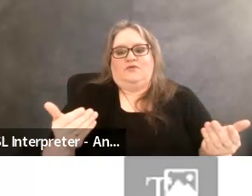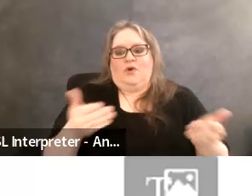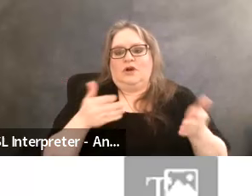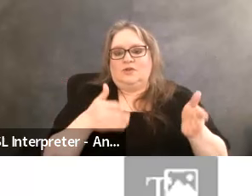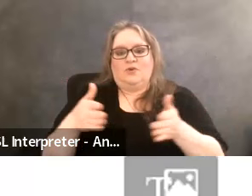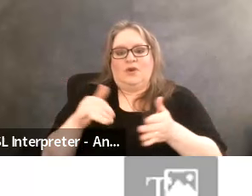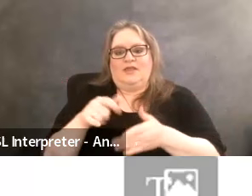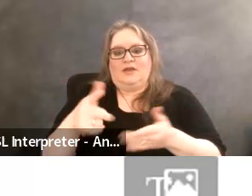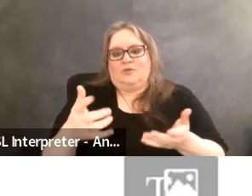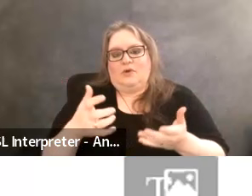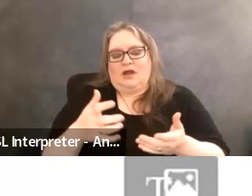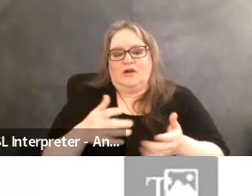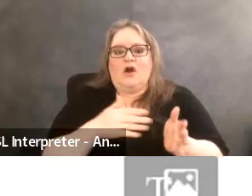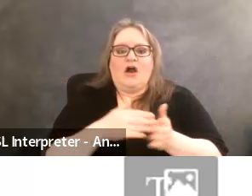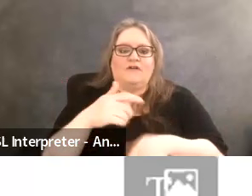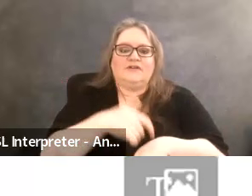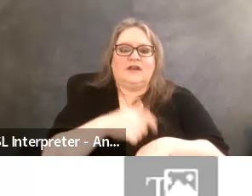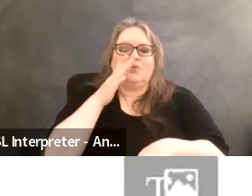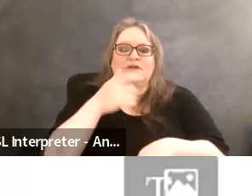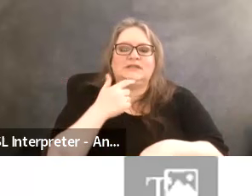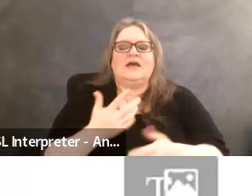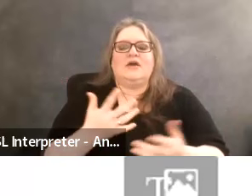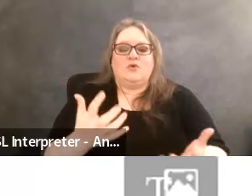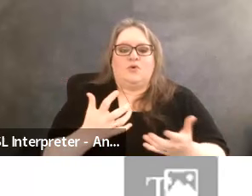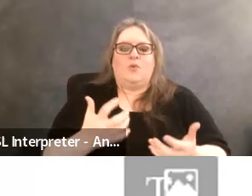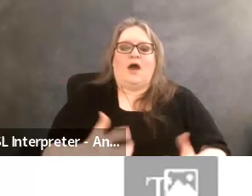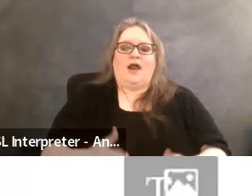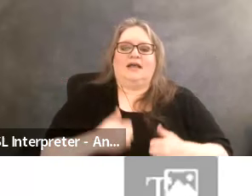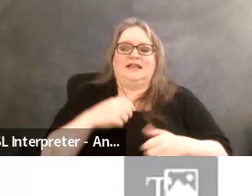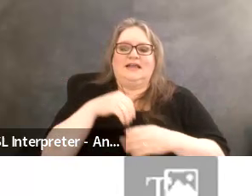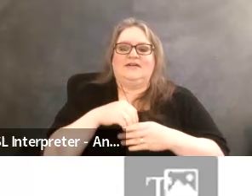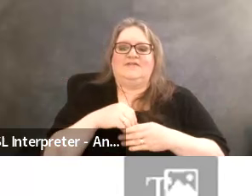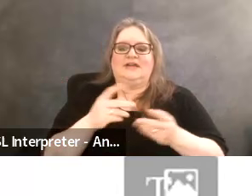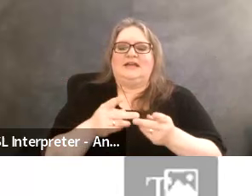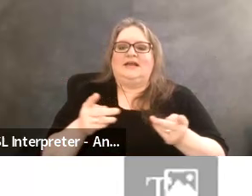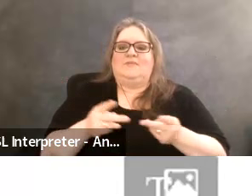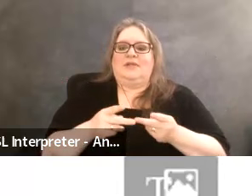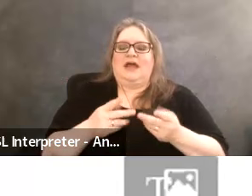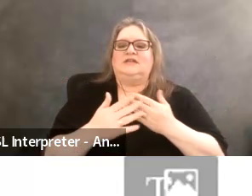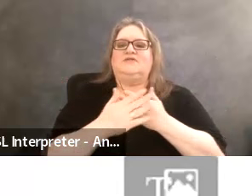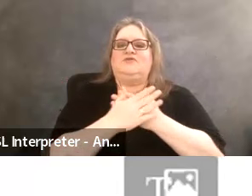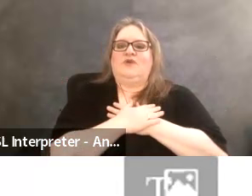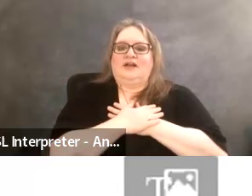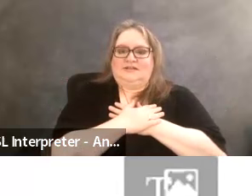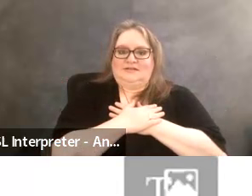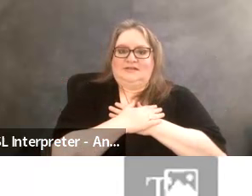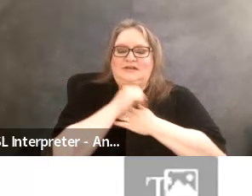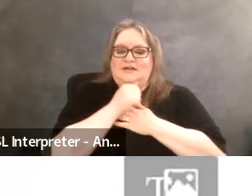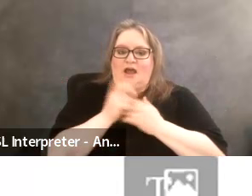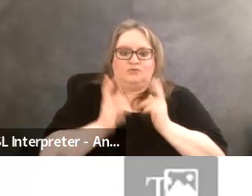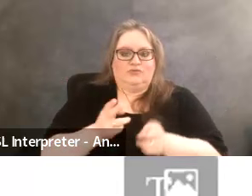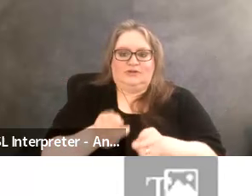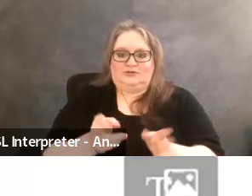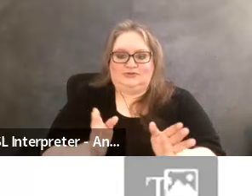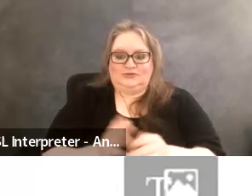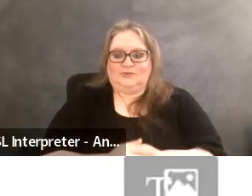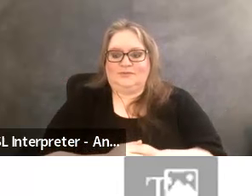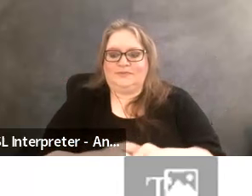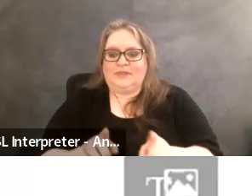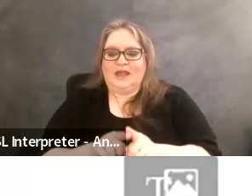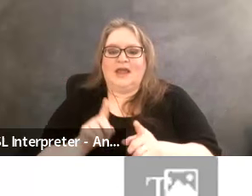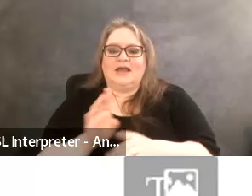would like. I often say we want to live from a place of rest, not rush. As a business owner, we